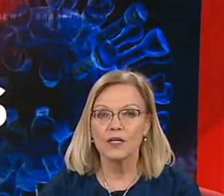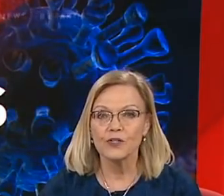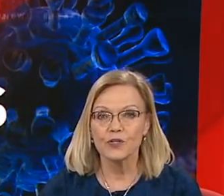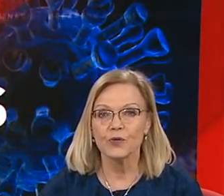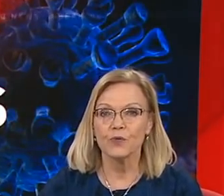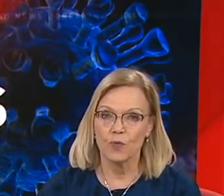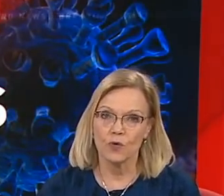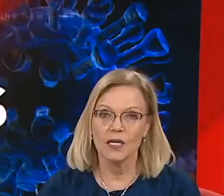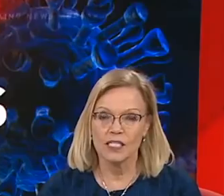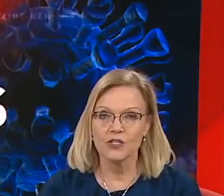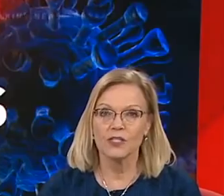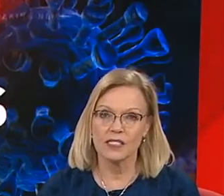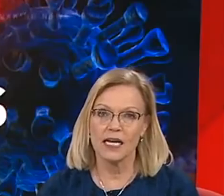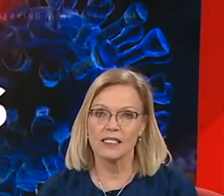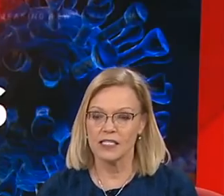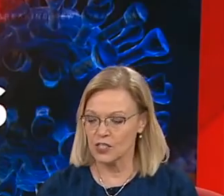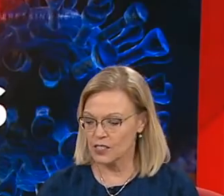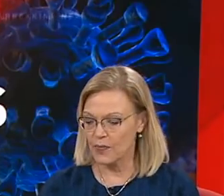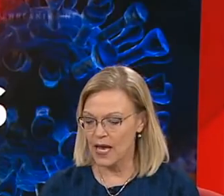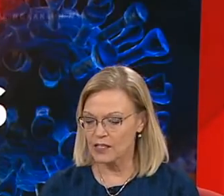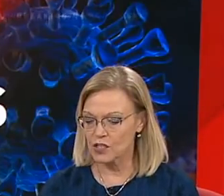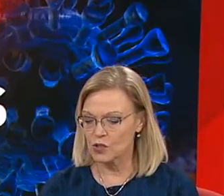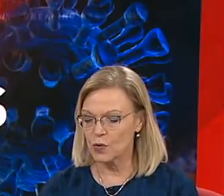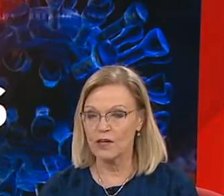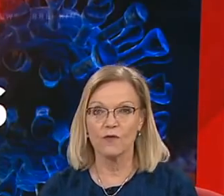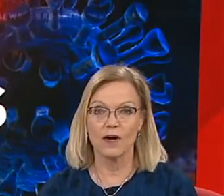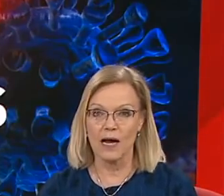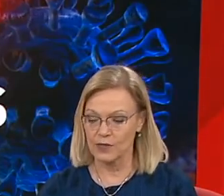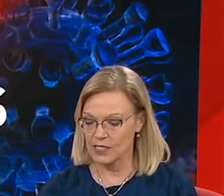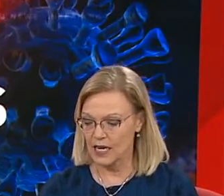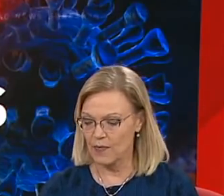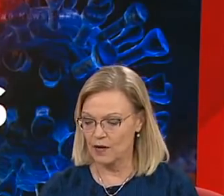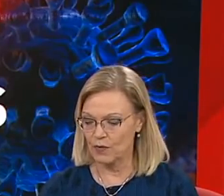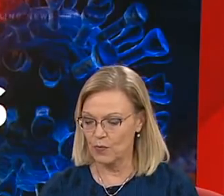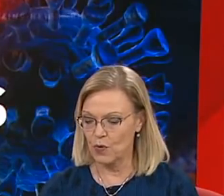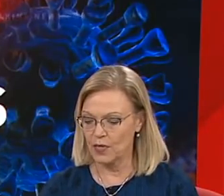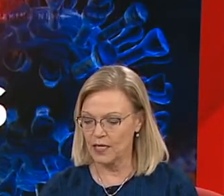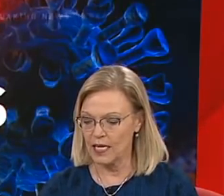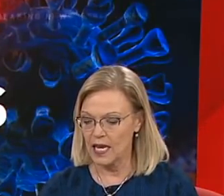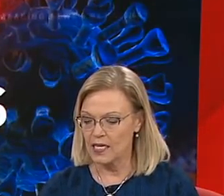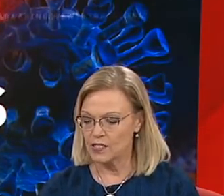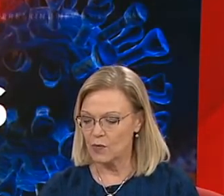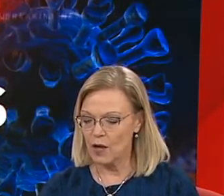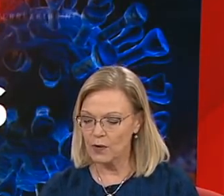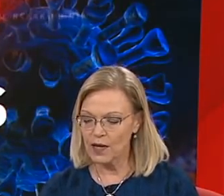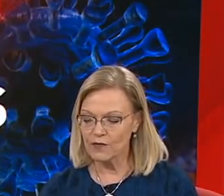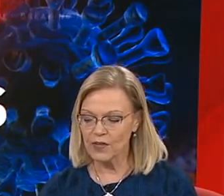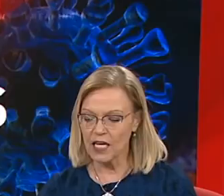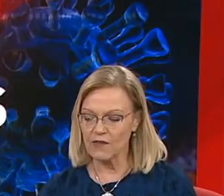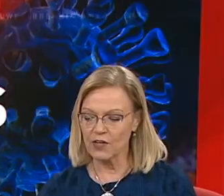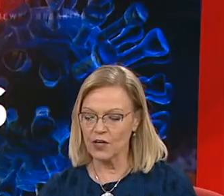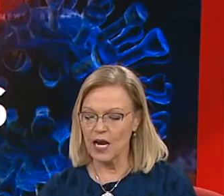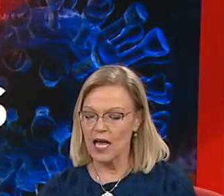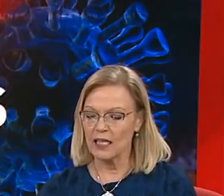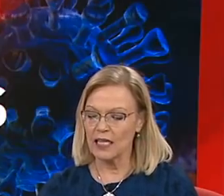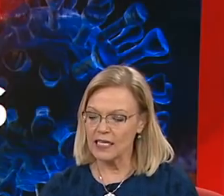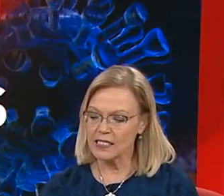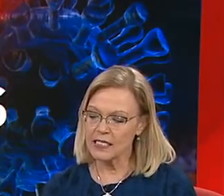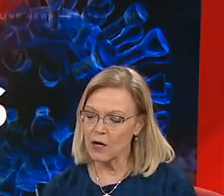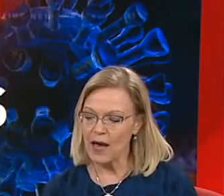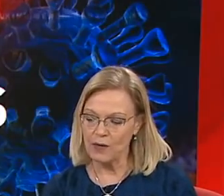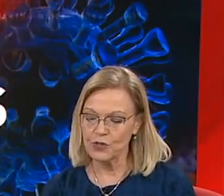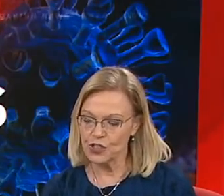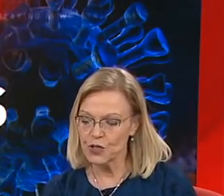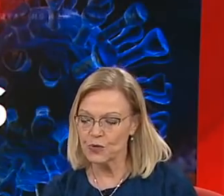is 22 more additional deaths in just the past 24 hours that have been reported. So while we wait for the governor,